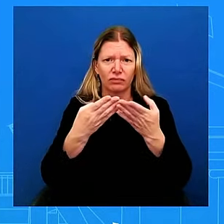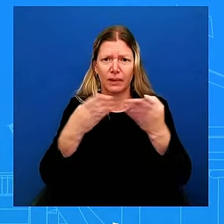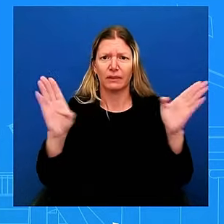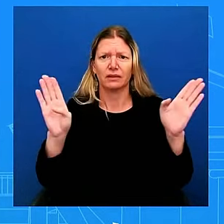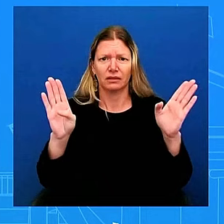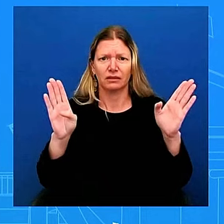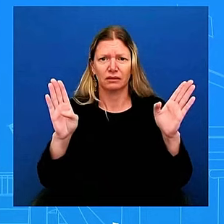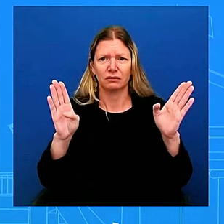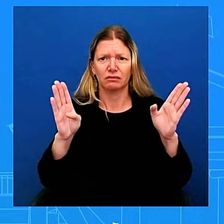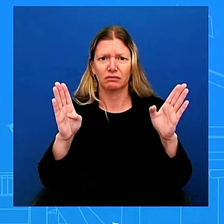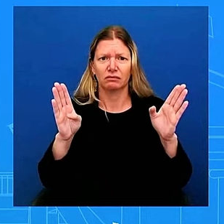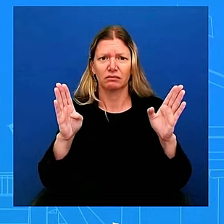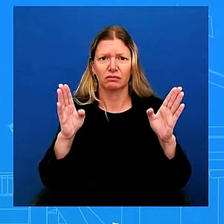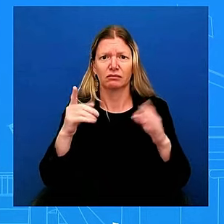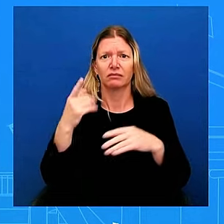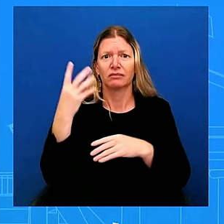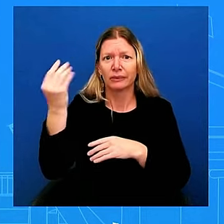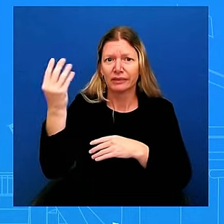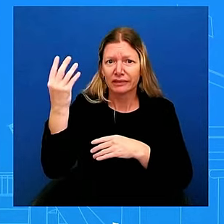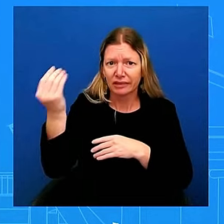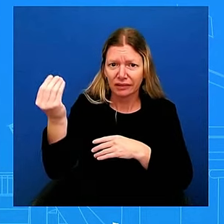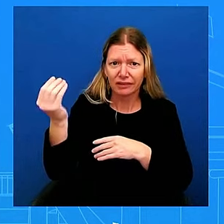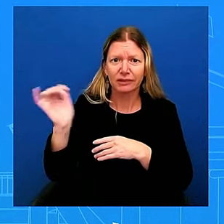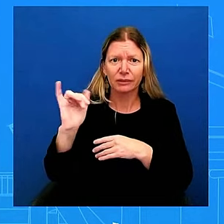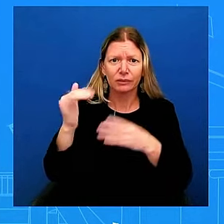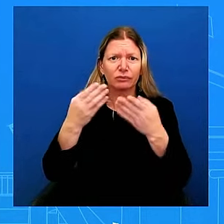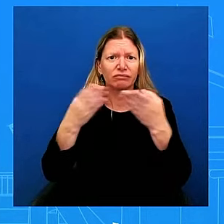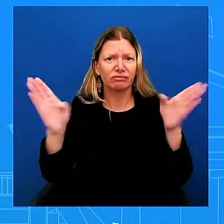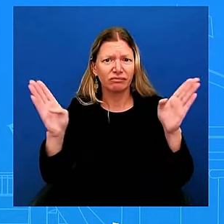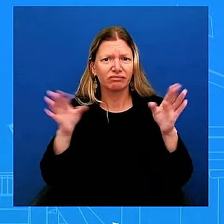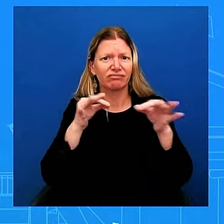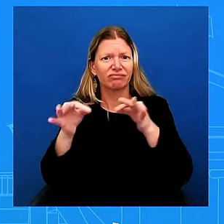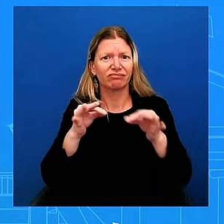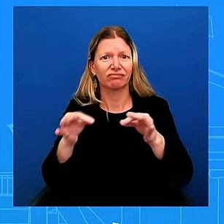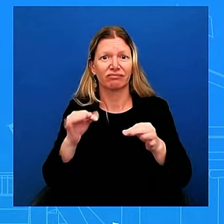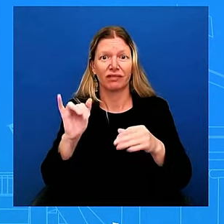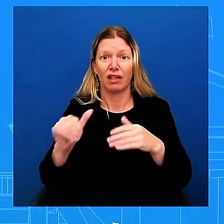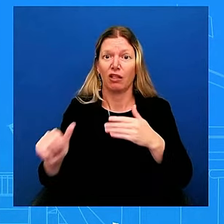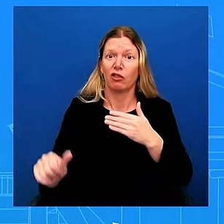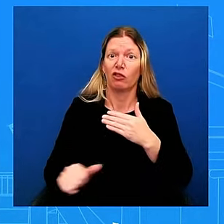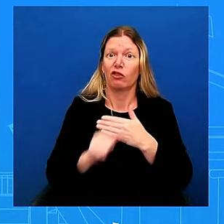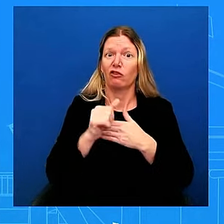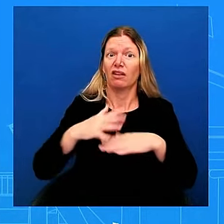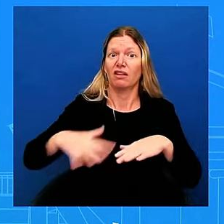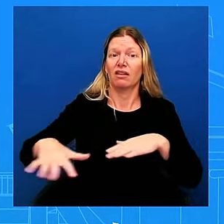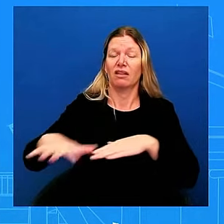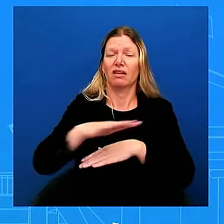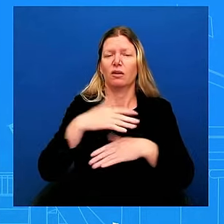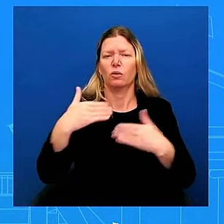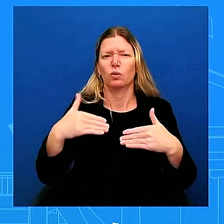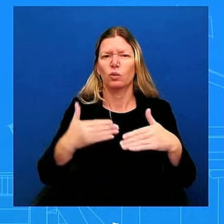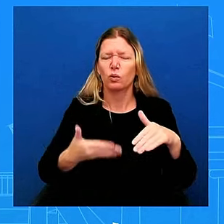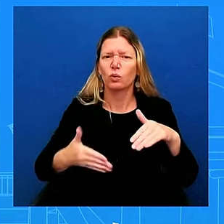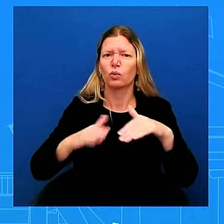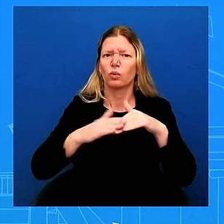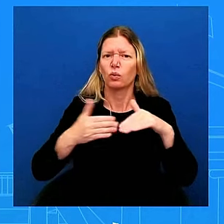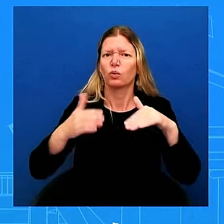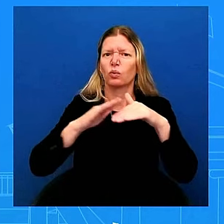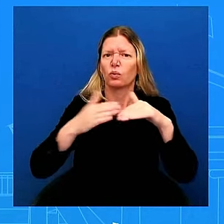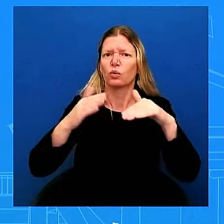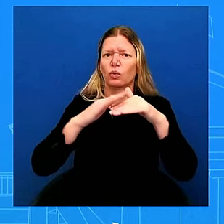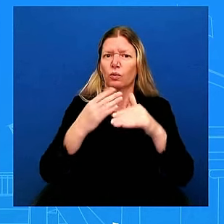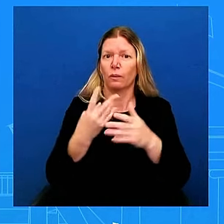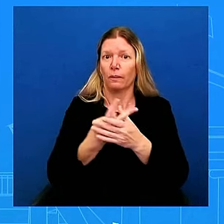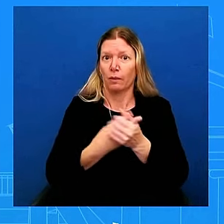hearing context. The threat landscape is very dynamic, both domestically, with the rise